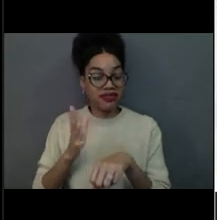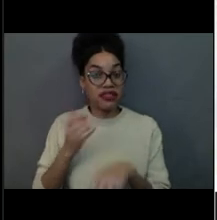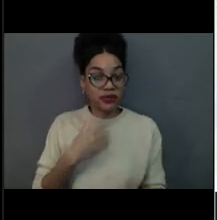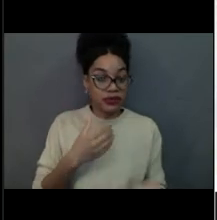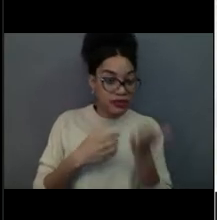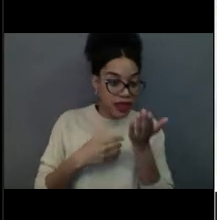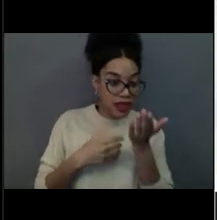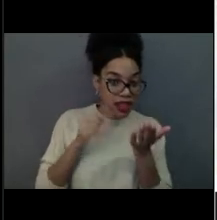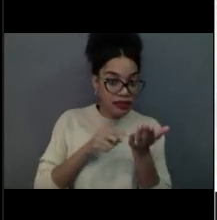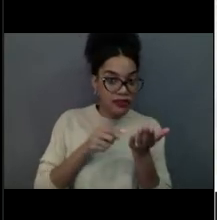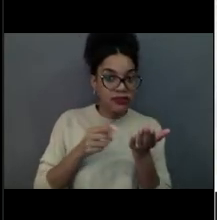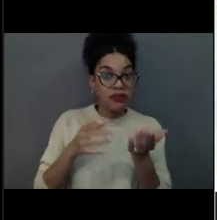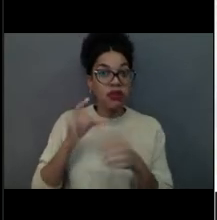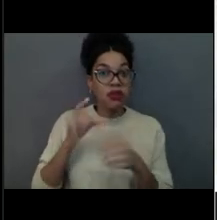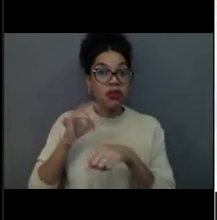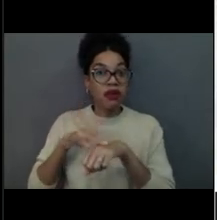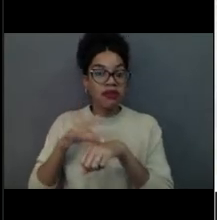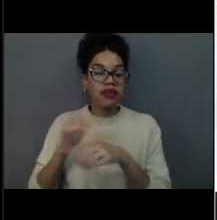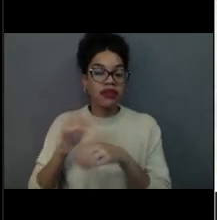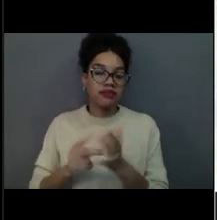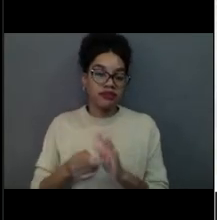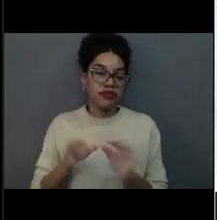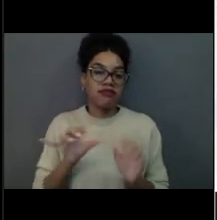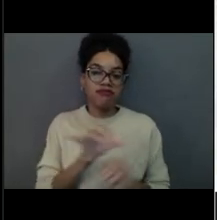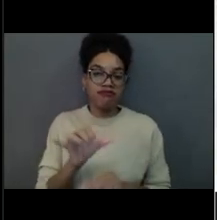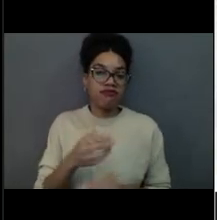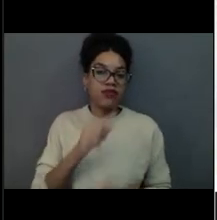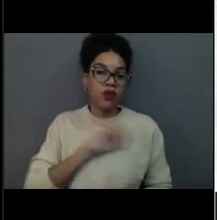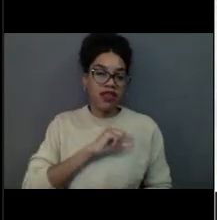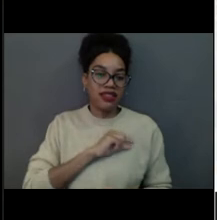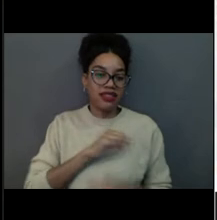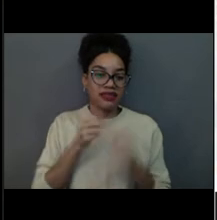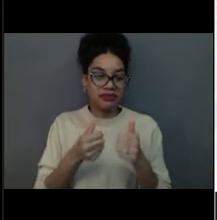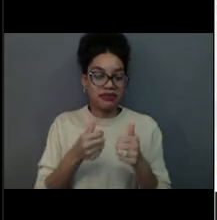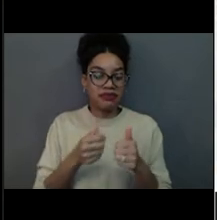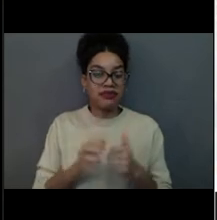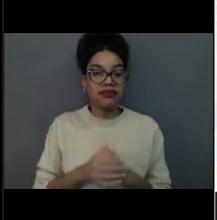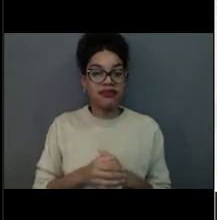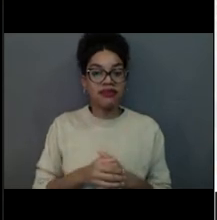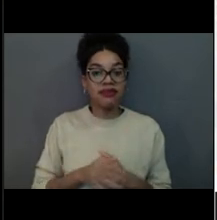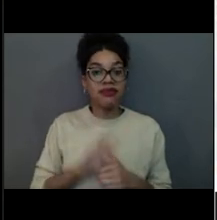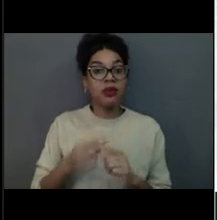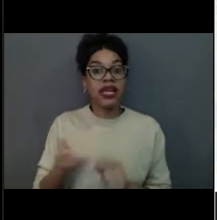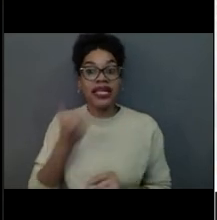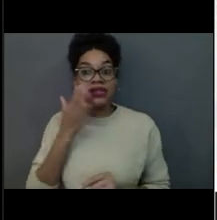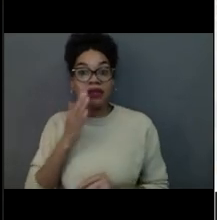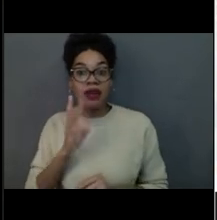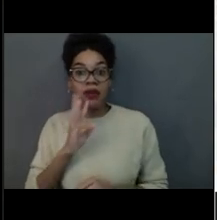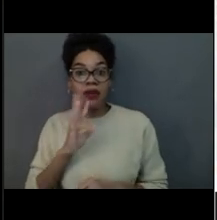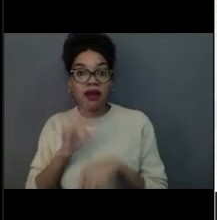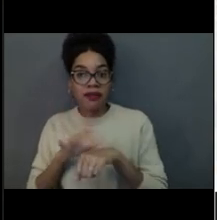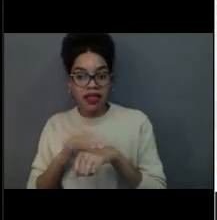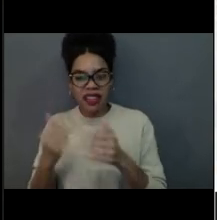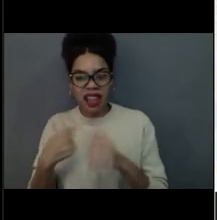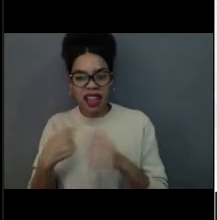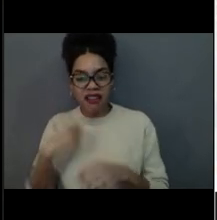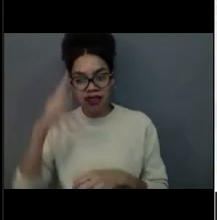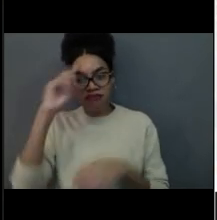quality, right away, you're gonna pick up a watermelon smell. And actually now, every time I smell watermelon, I think of salmon, which is, you